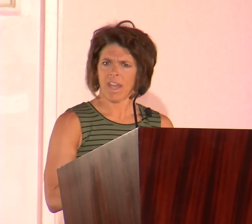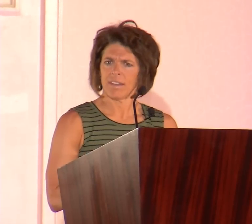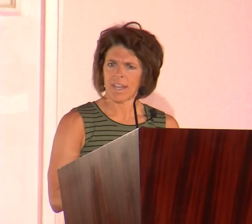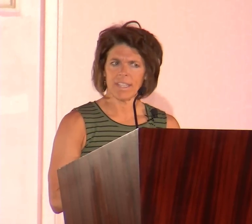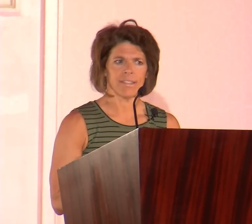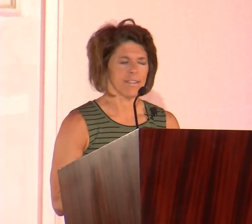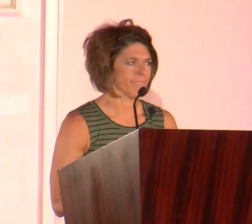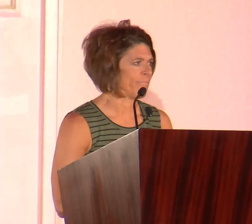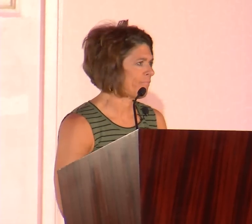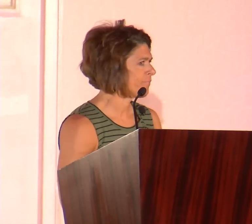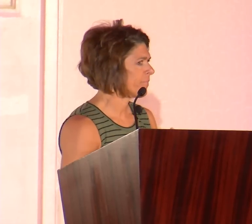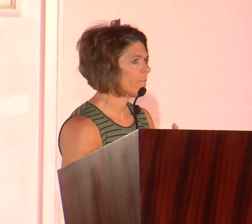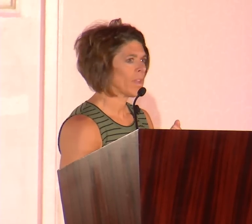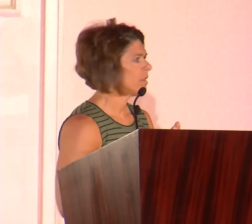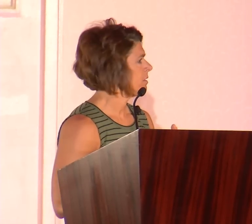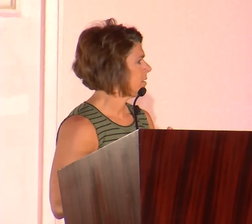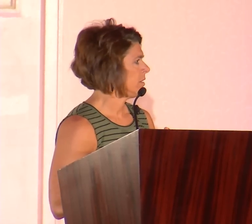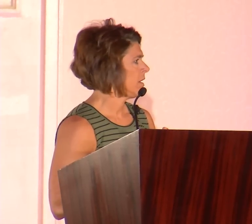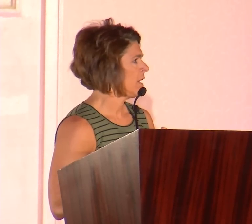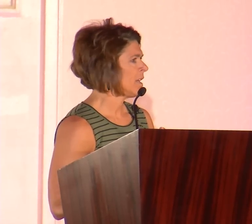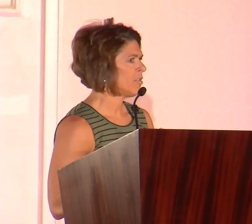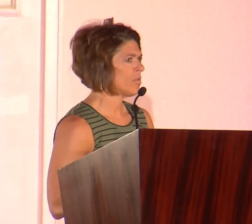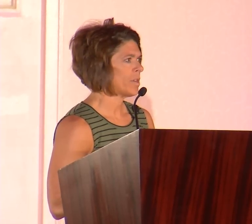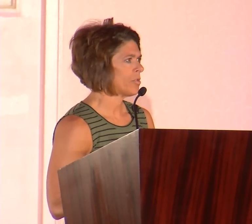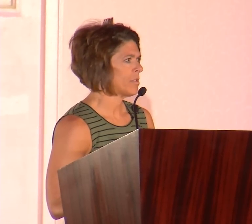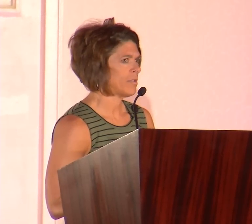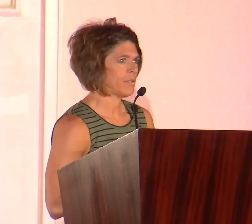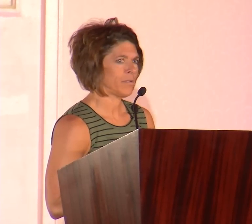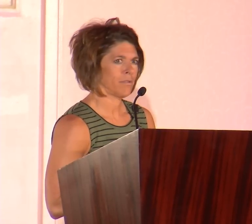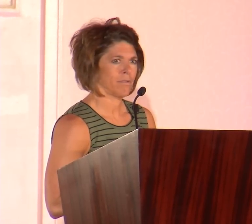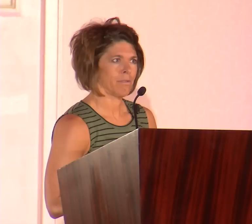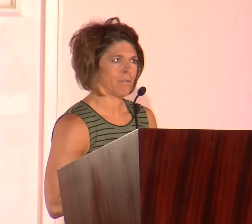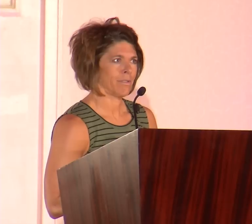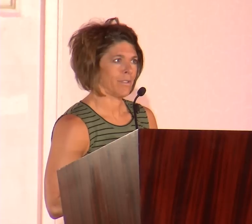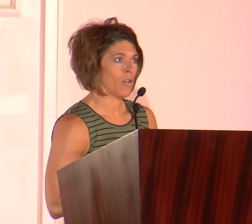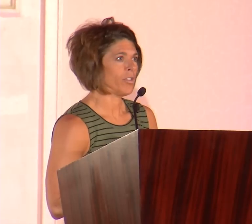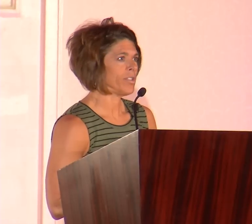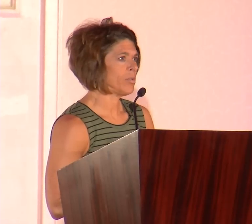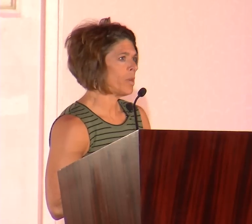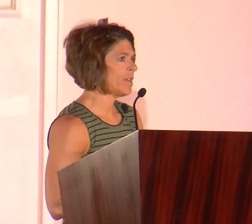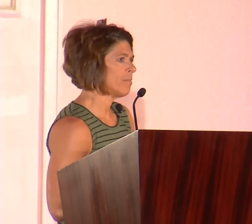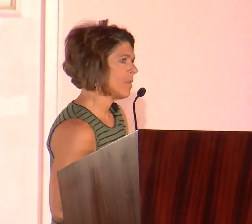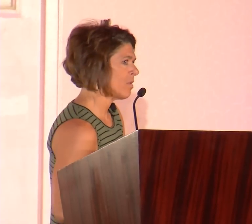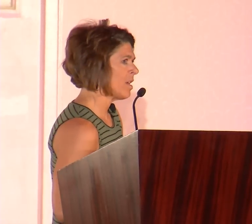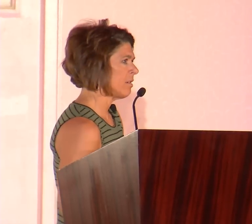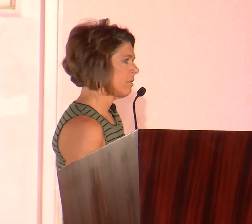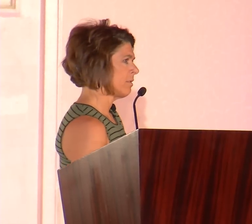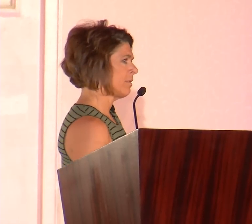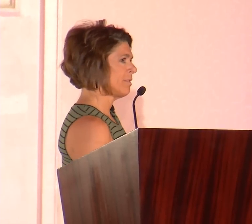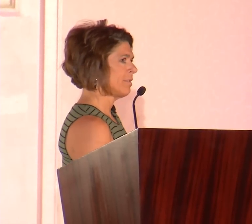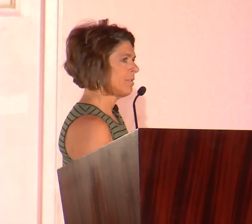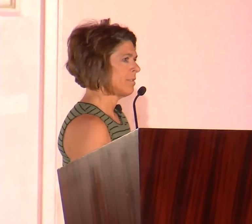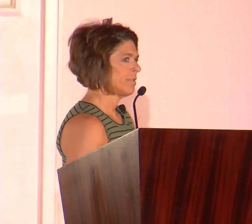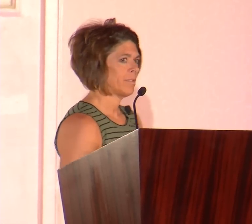yeah, not easy. Any other questions? Oh, they're still bringing them. Okay.